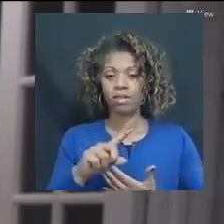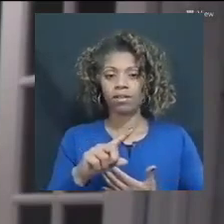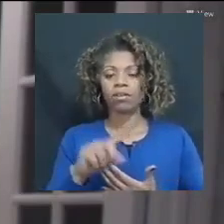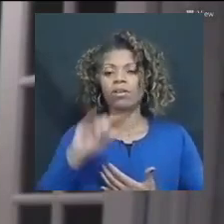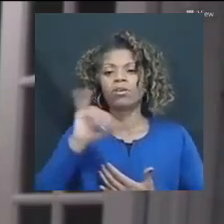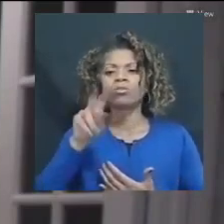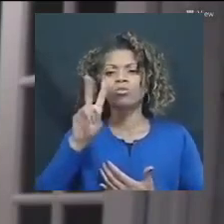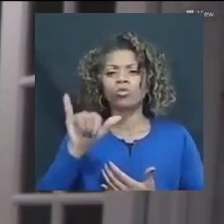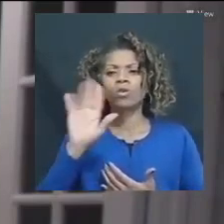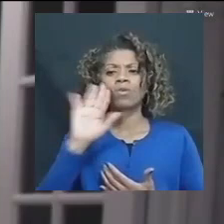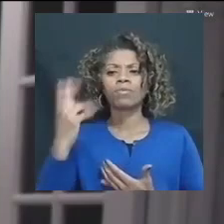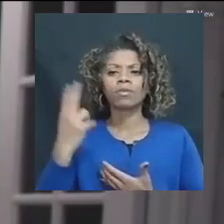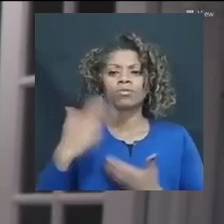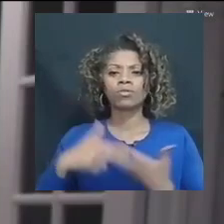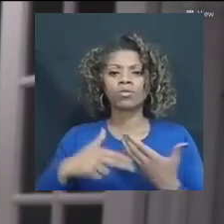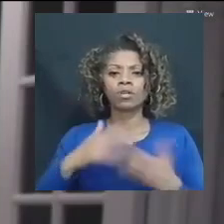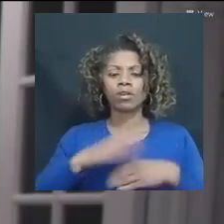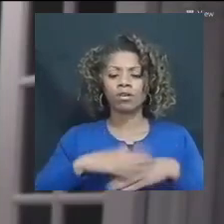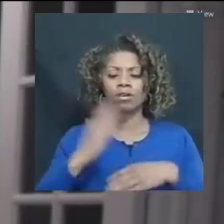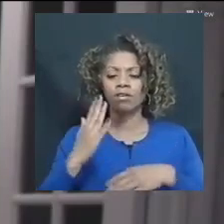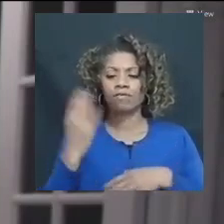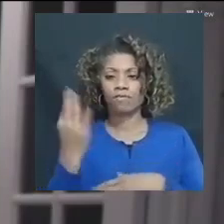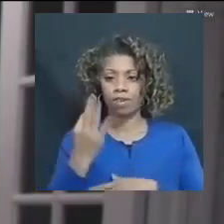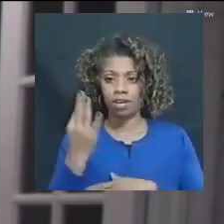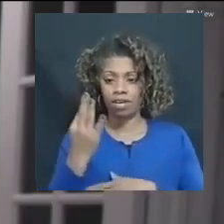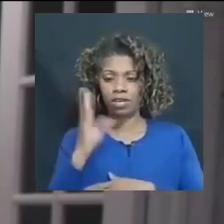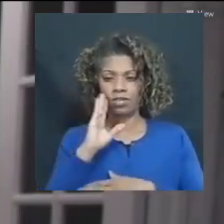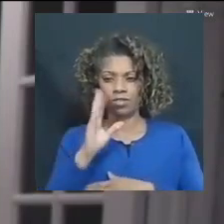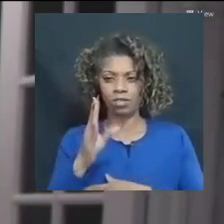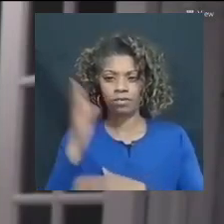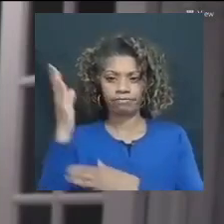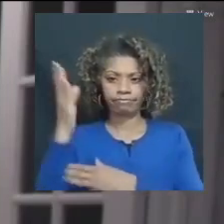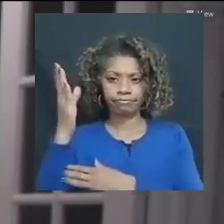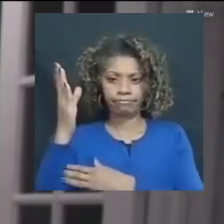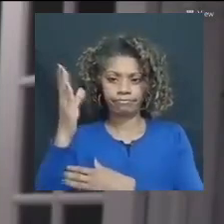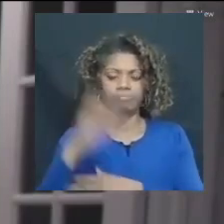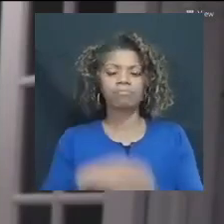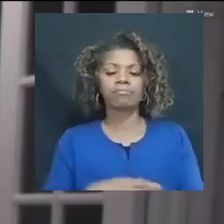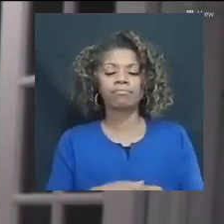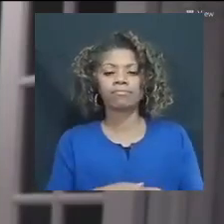Friday afternoon. She will close out our gathering together.